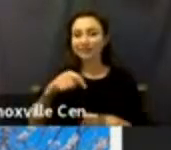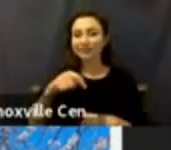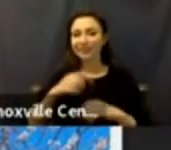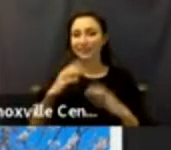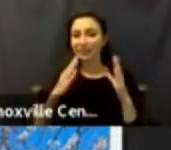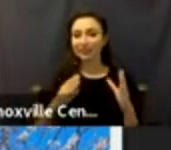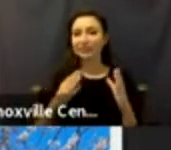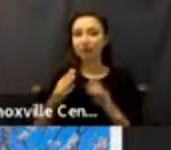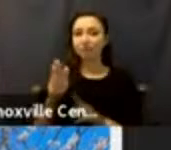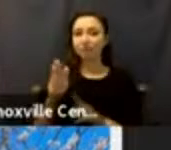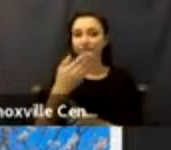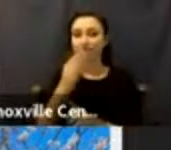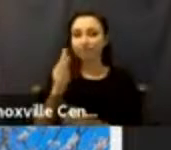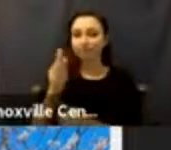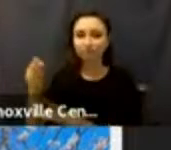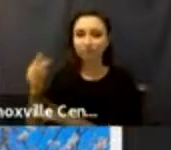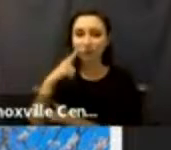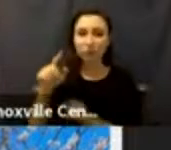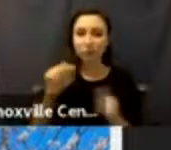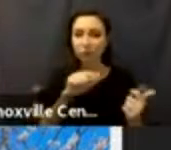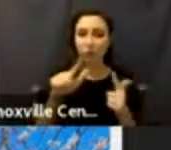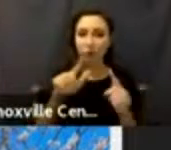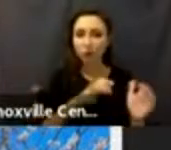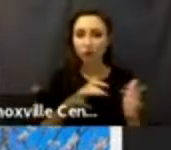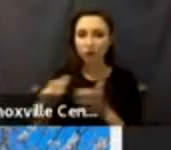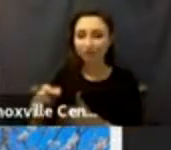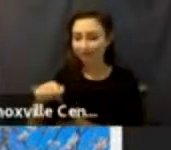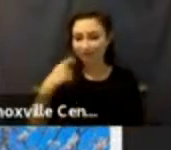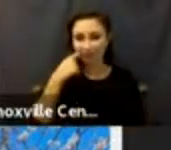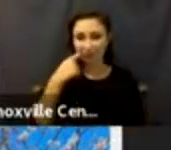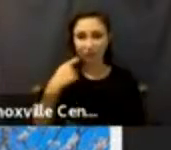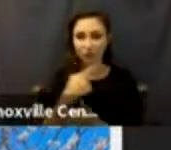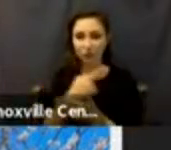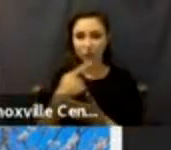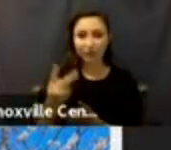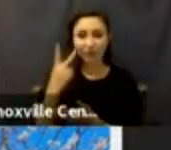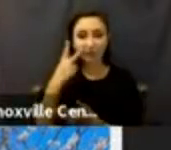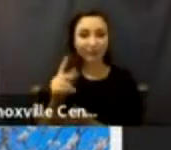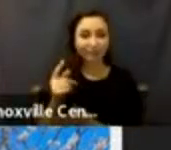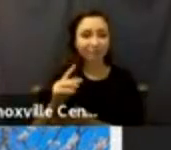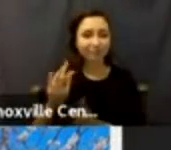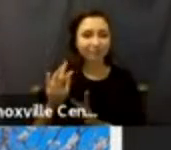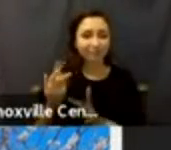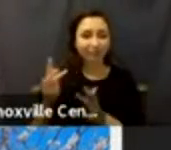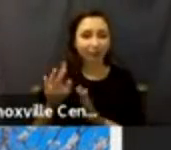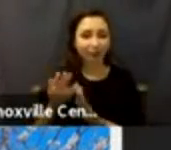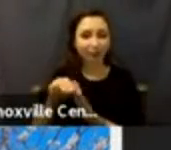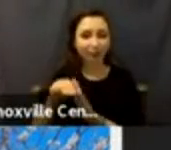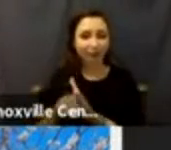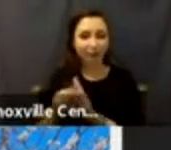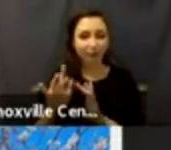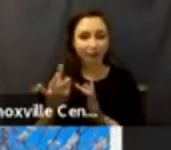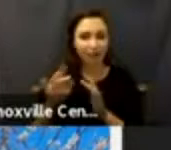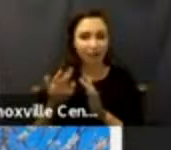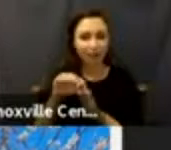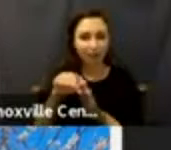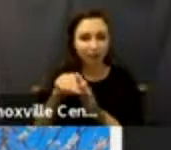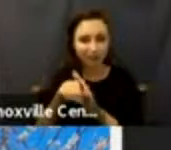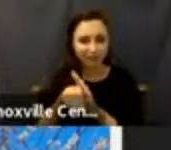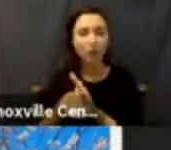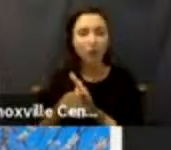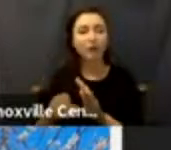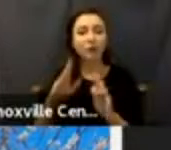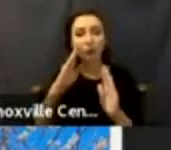all categories. However, this past week, we have seen a slight downward trend, which is encouraging and something we hope to see